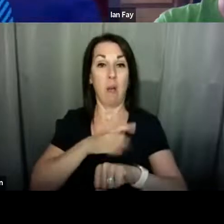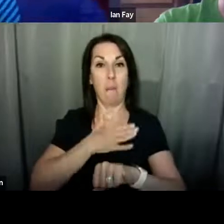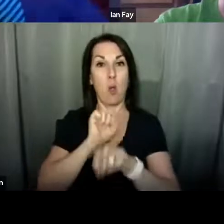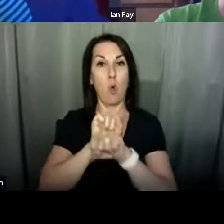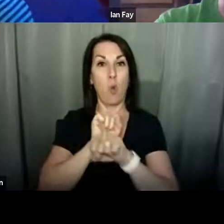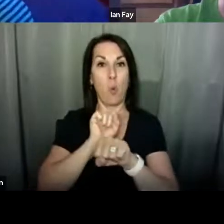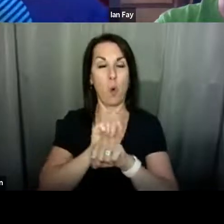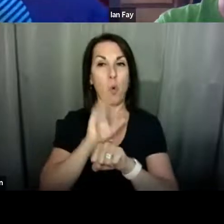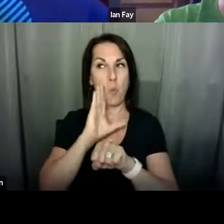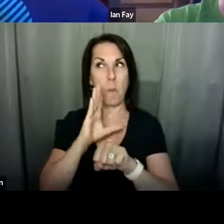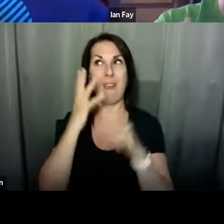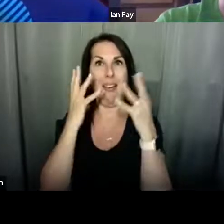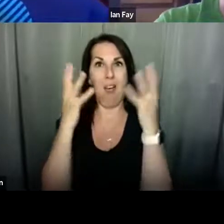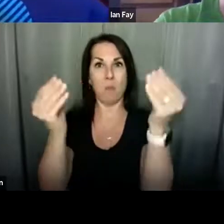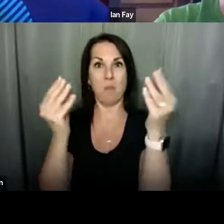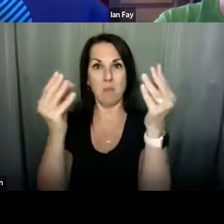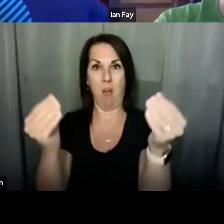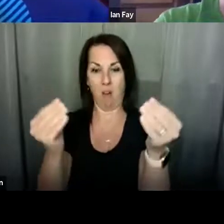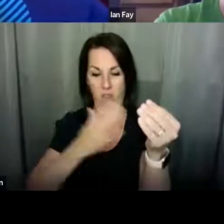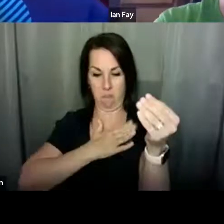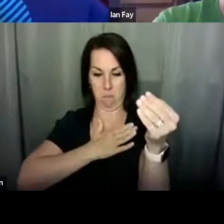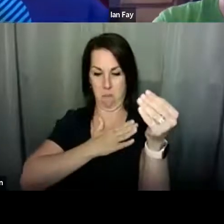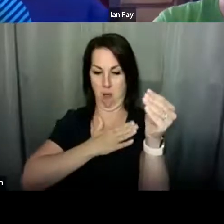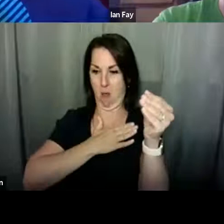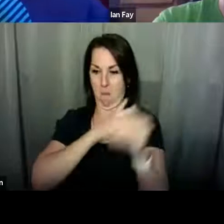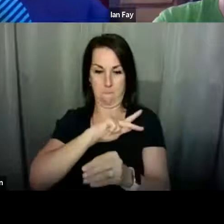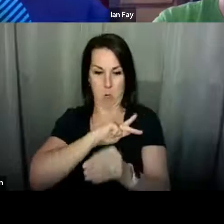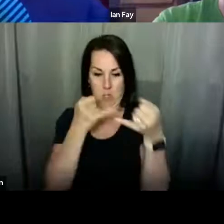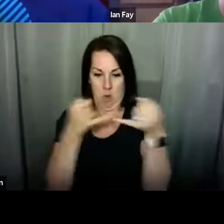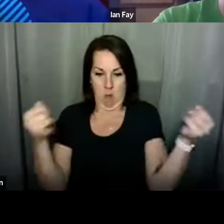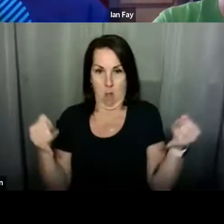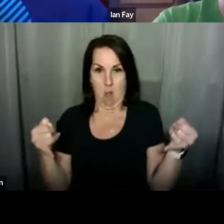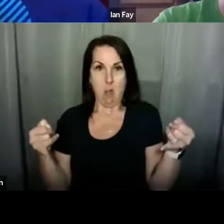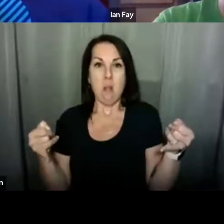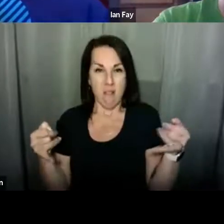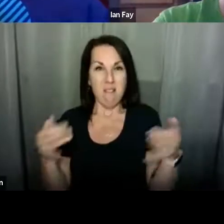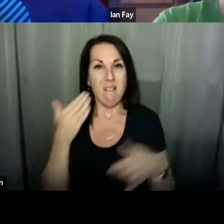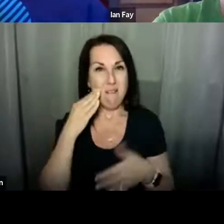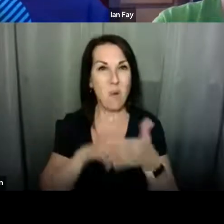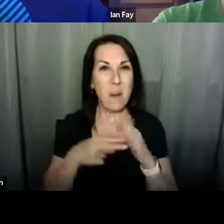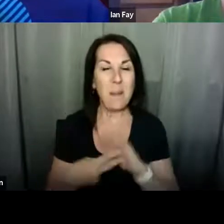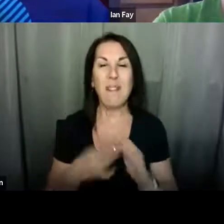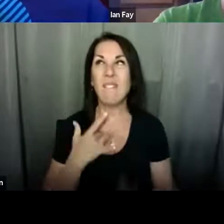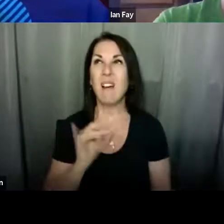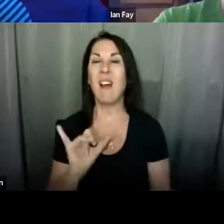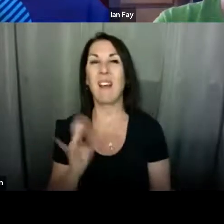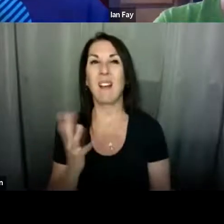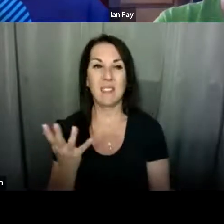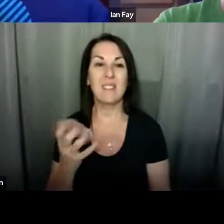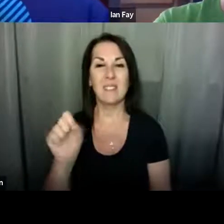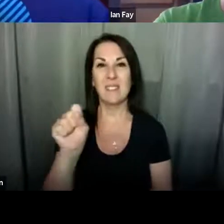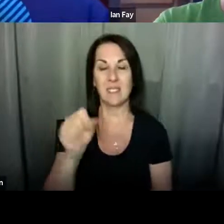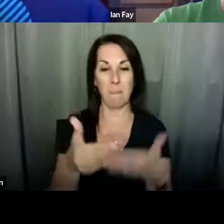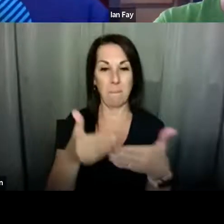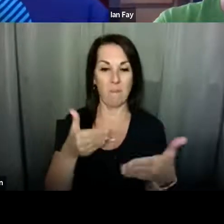work is going to exist outside of, like, me, as it were, because, like, before I felt like, yeah, before I